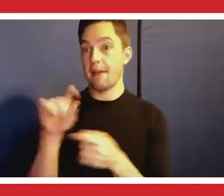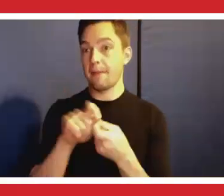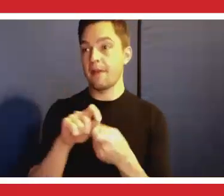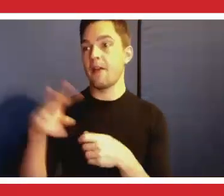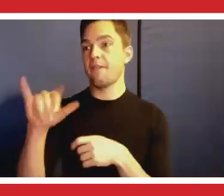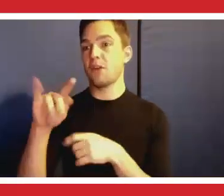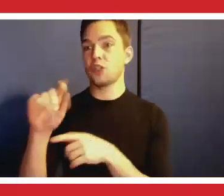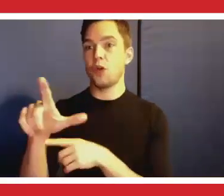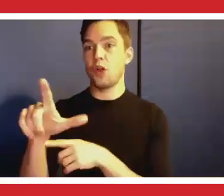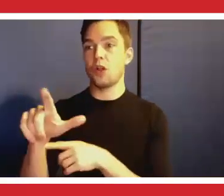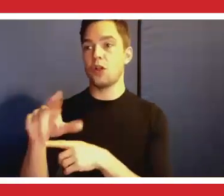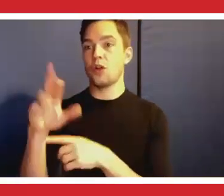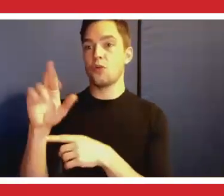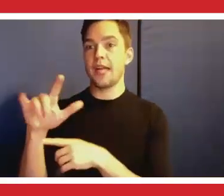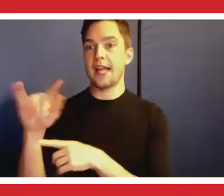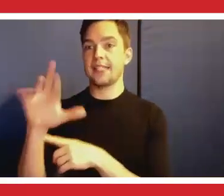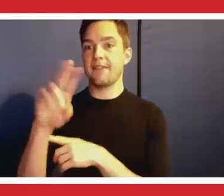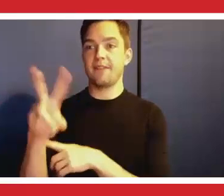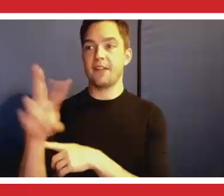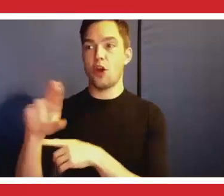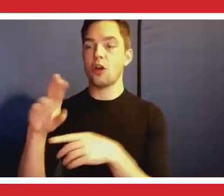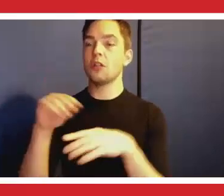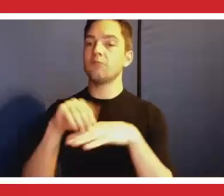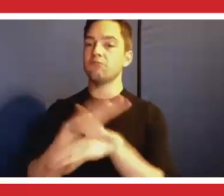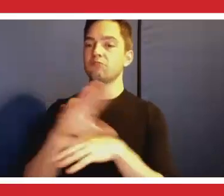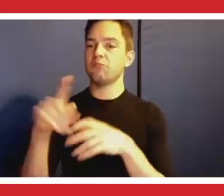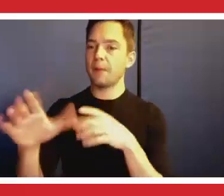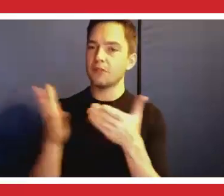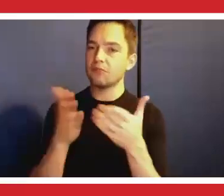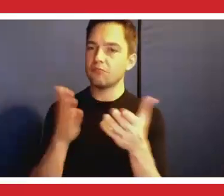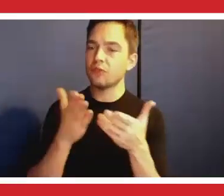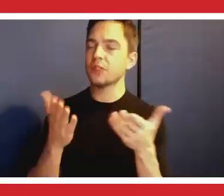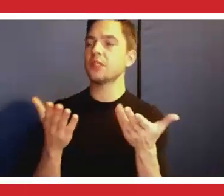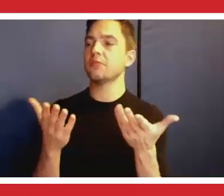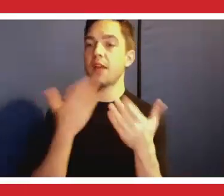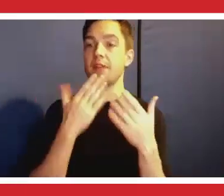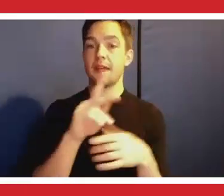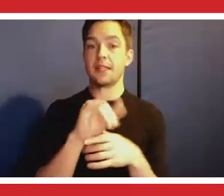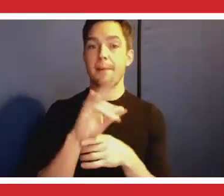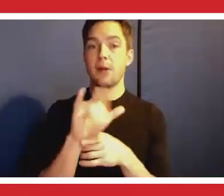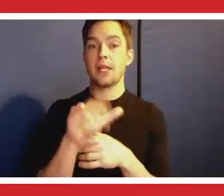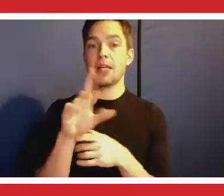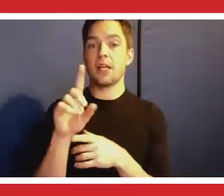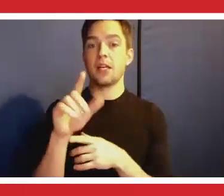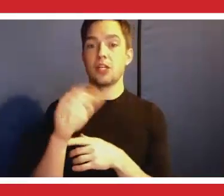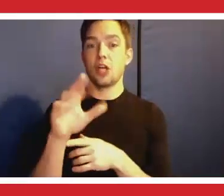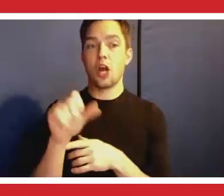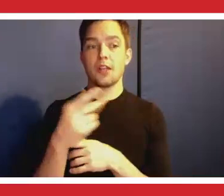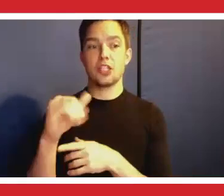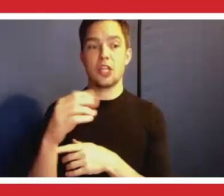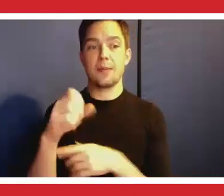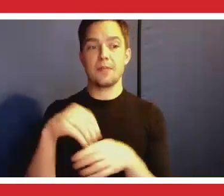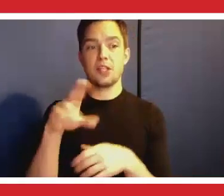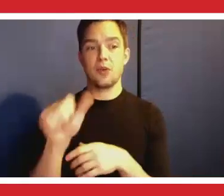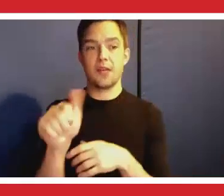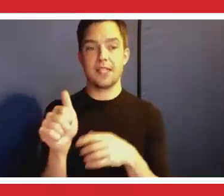reality, affecting public services? And thank you for that question, Kimberly Garth James over in the USA. David, to start